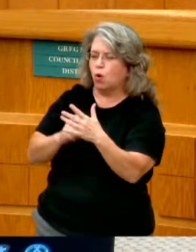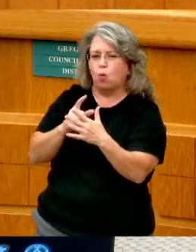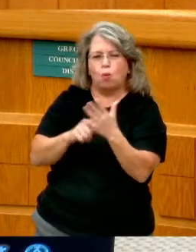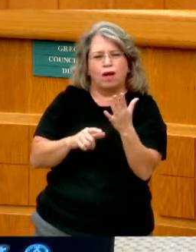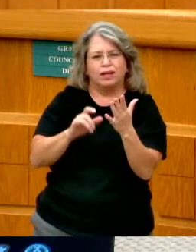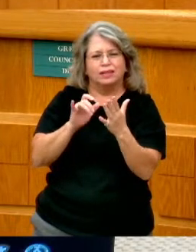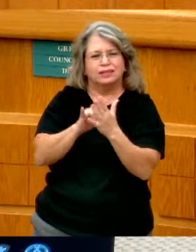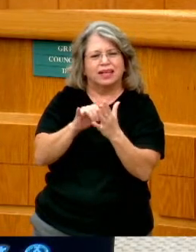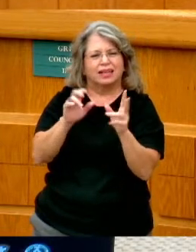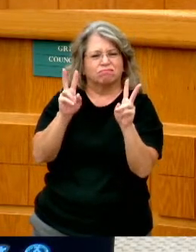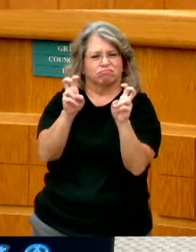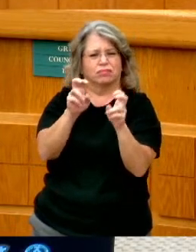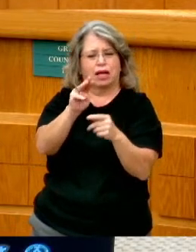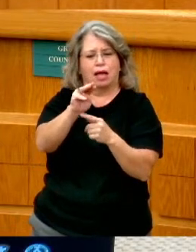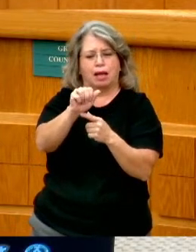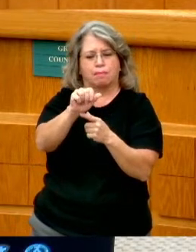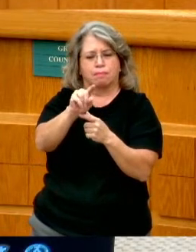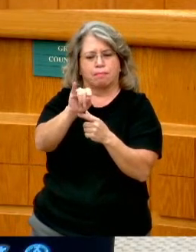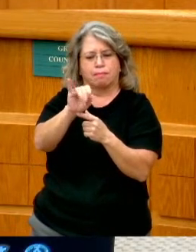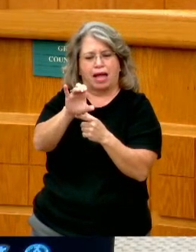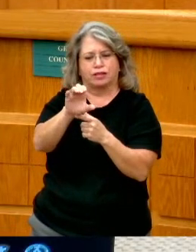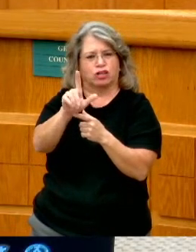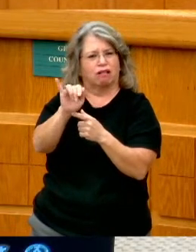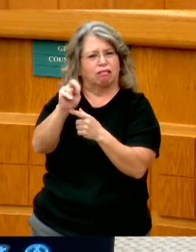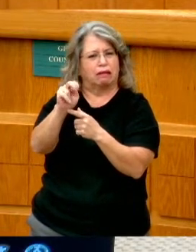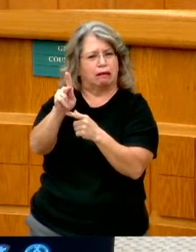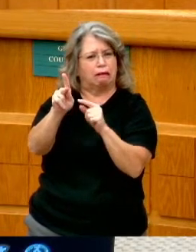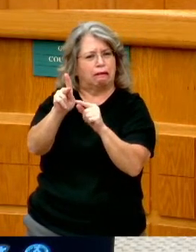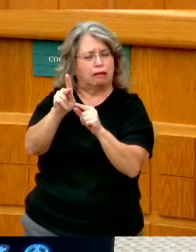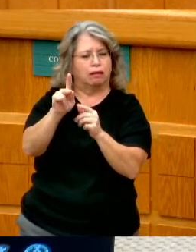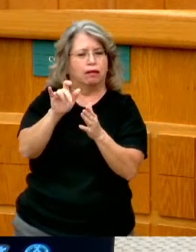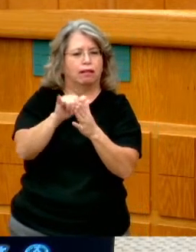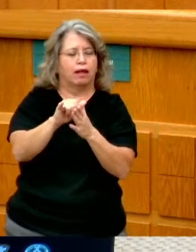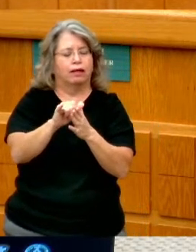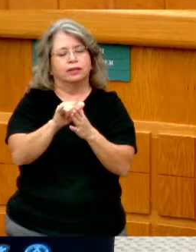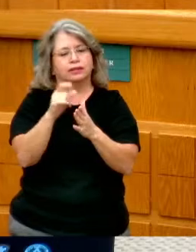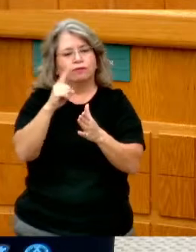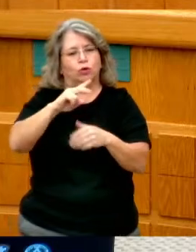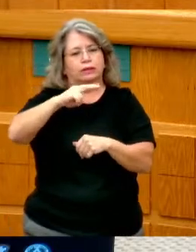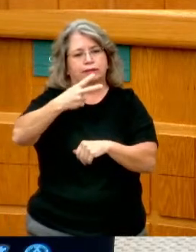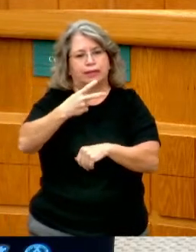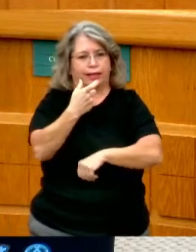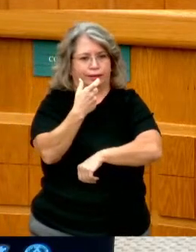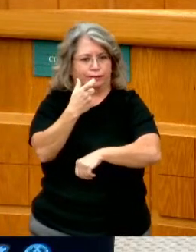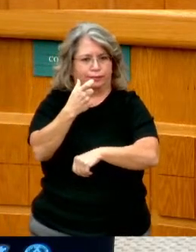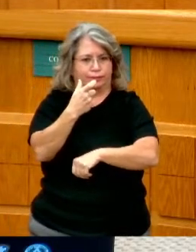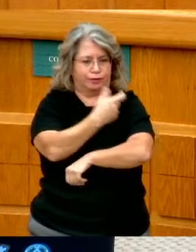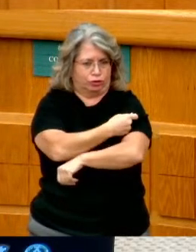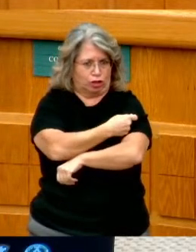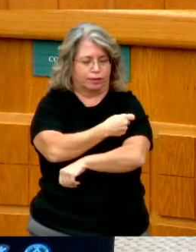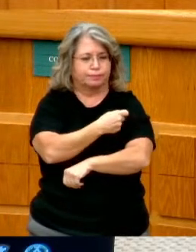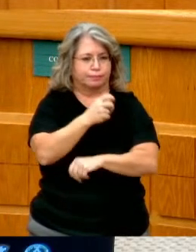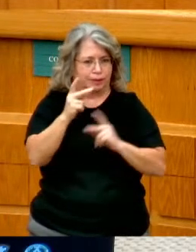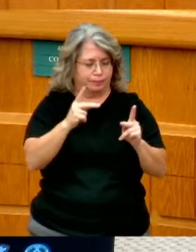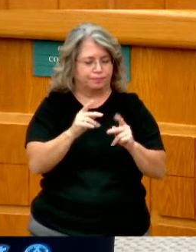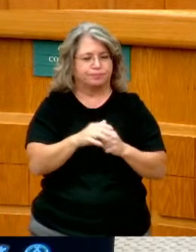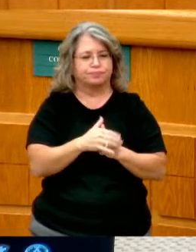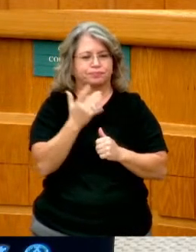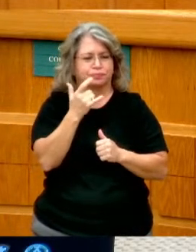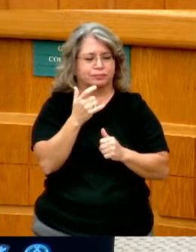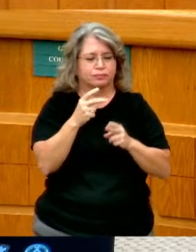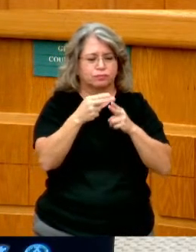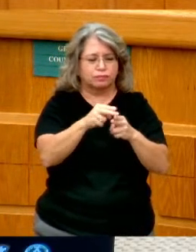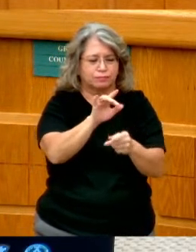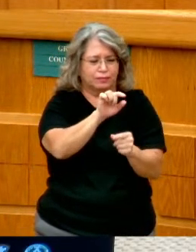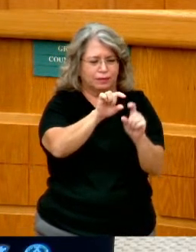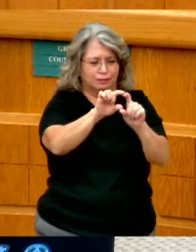The magic link is for second dose recipients. The reason it's called a magic link is because when you click on it, it has all